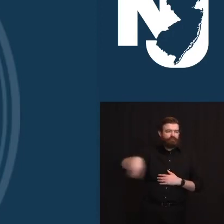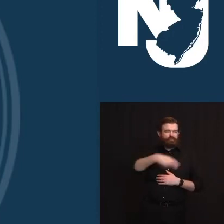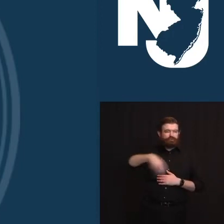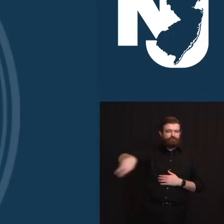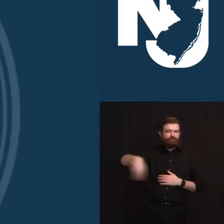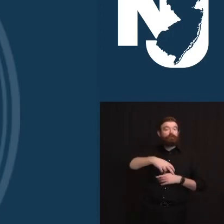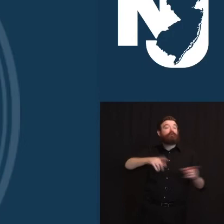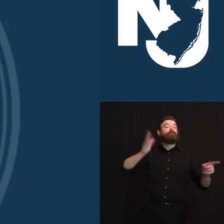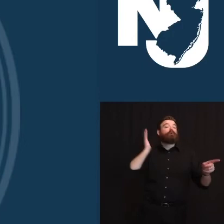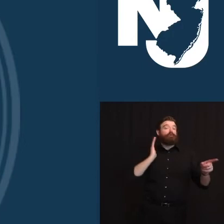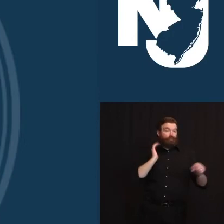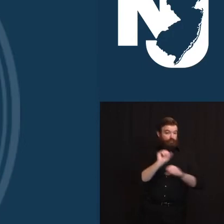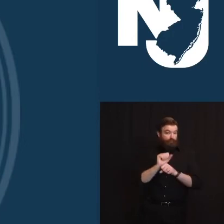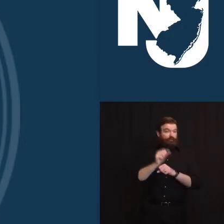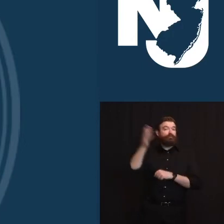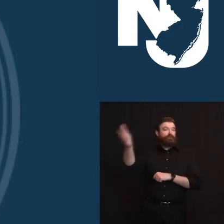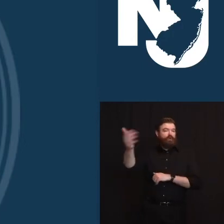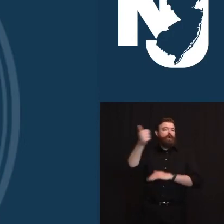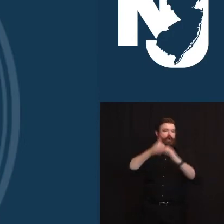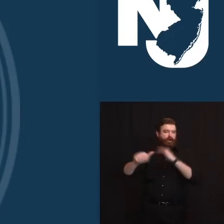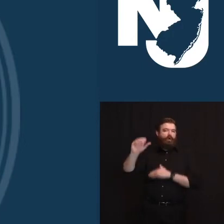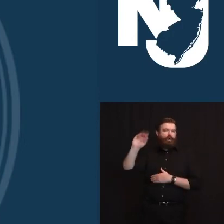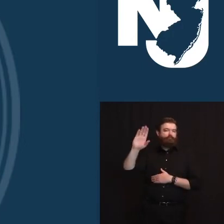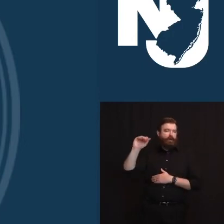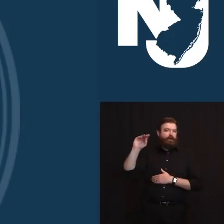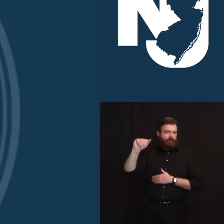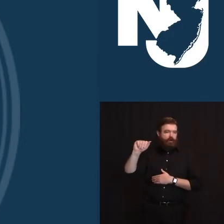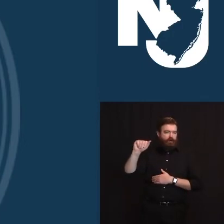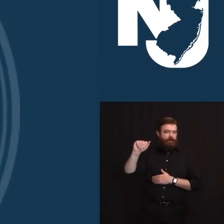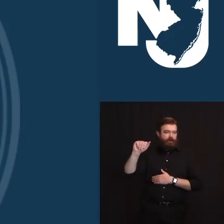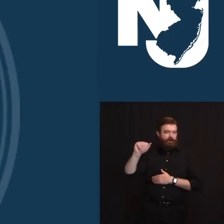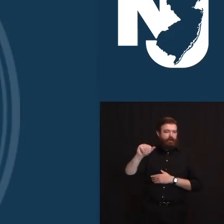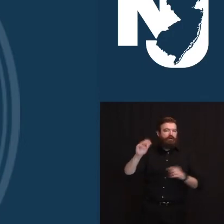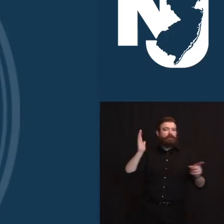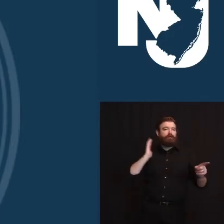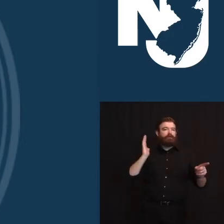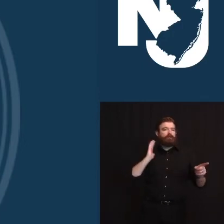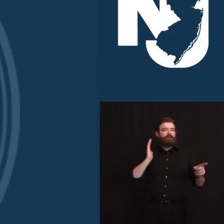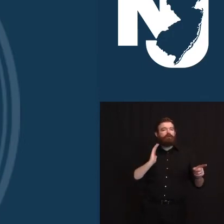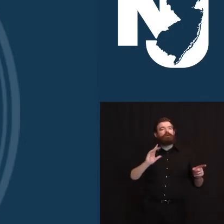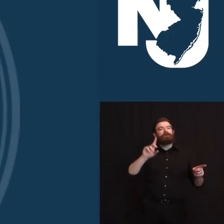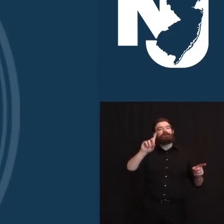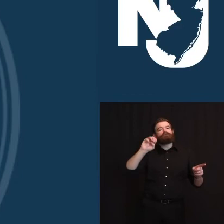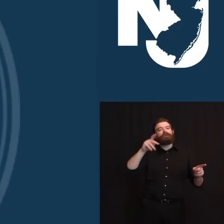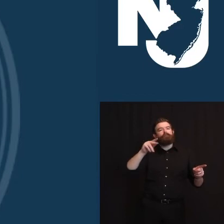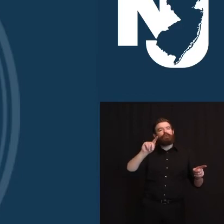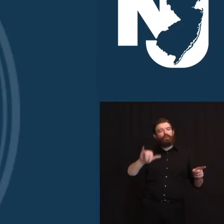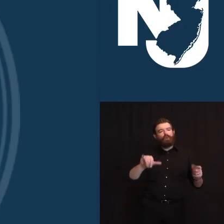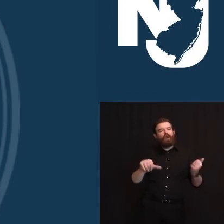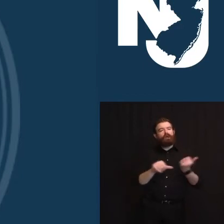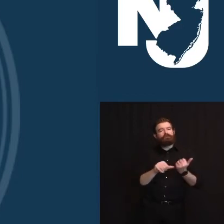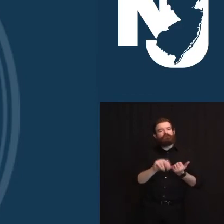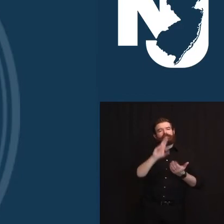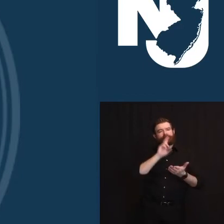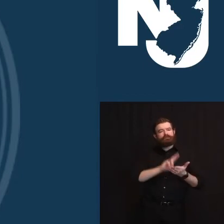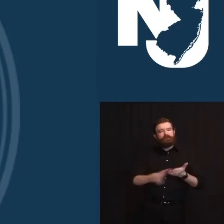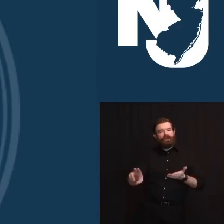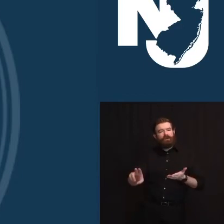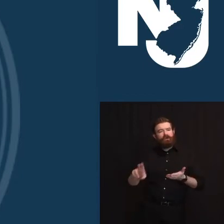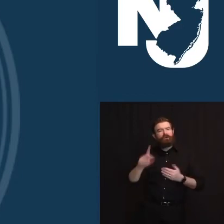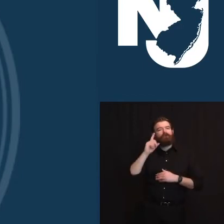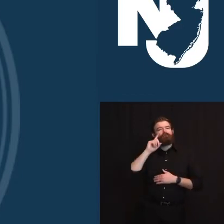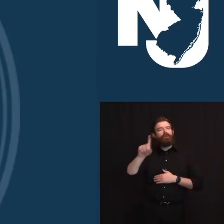served under President Obama when he was Deputy Assistant Secretary for Transportation Policy. So this is another guy we haven't